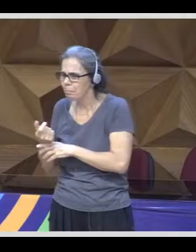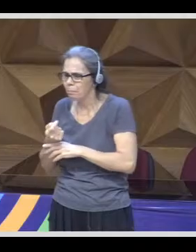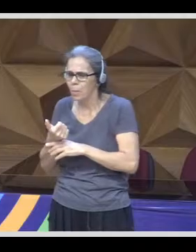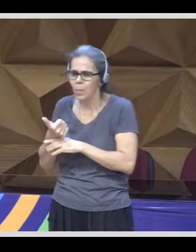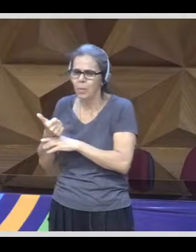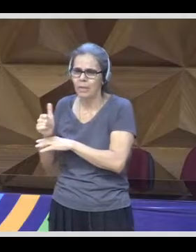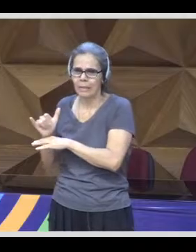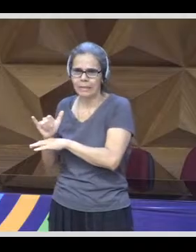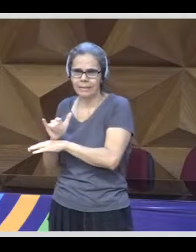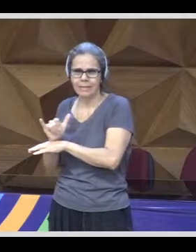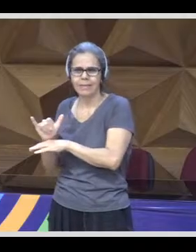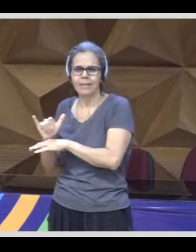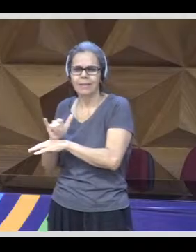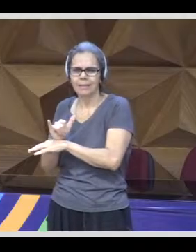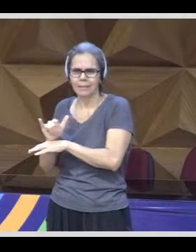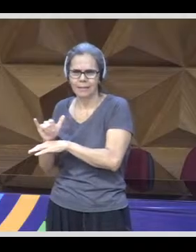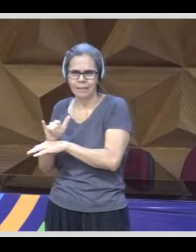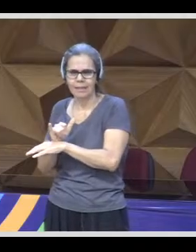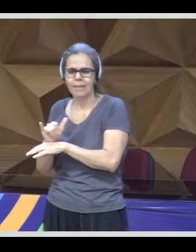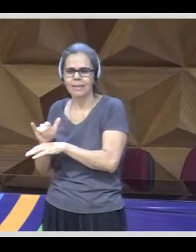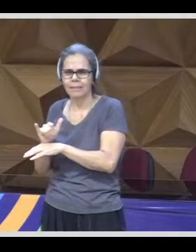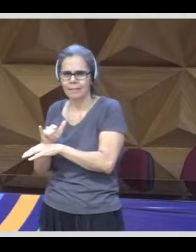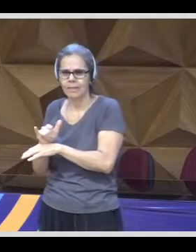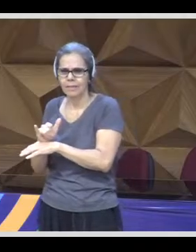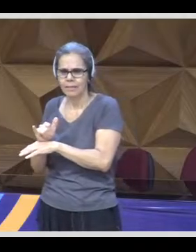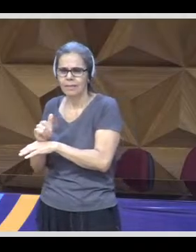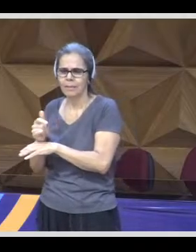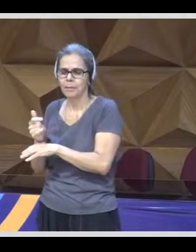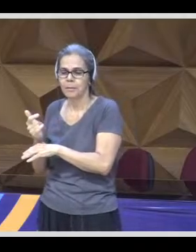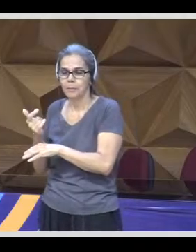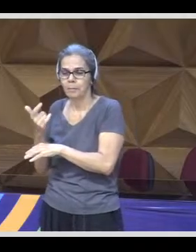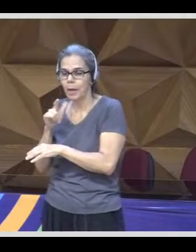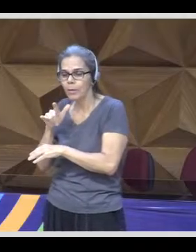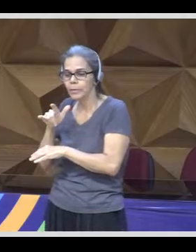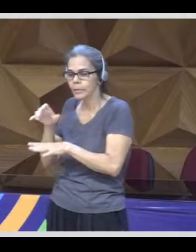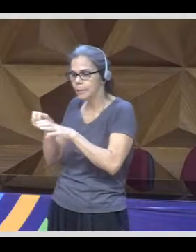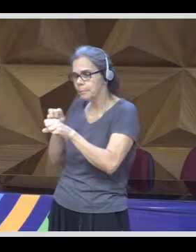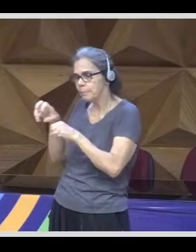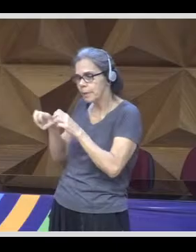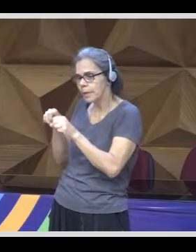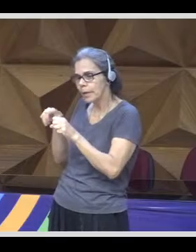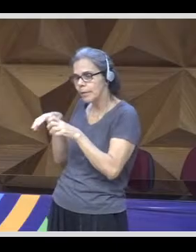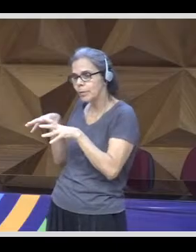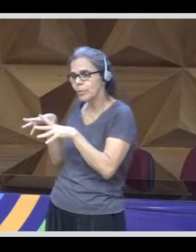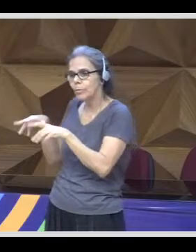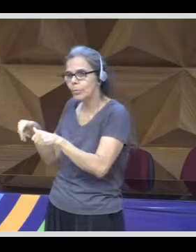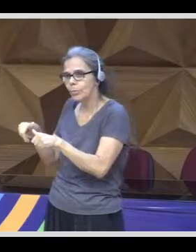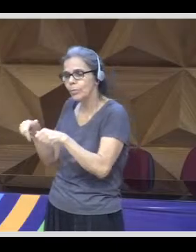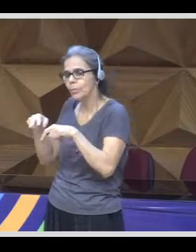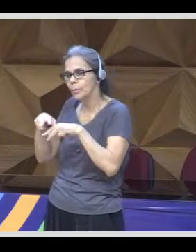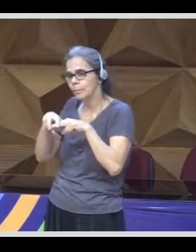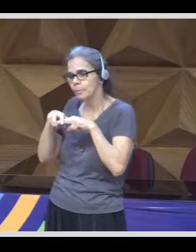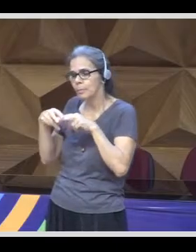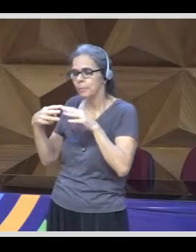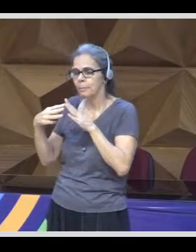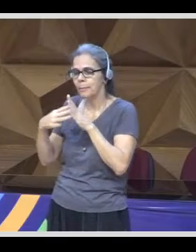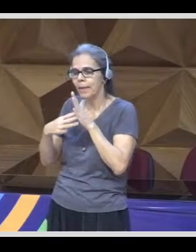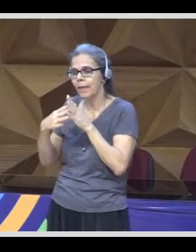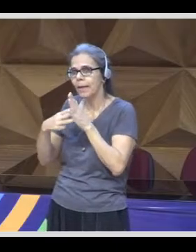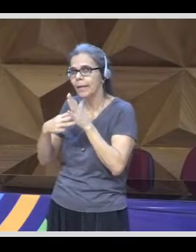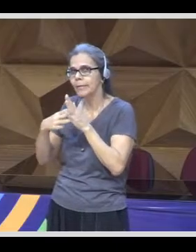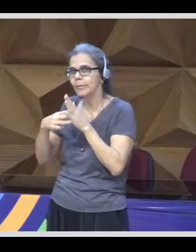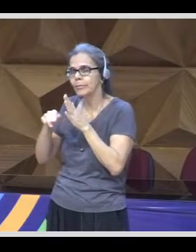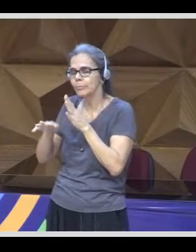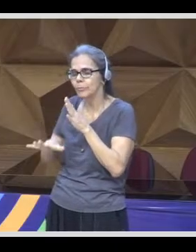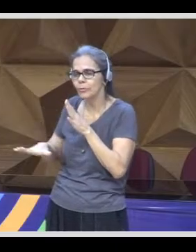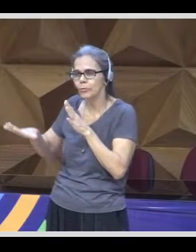methods that are global, like take the heaviest edges. That's a global approach. But